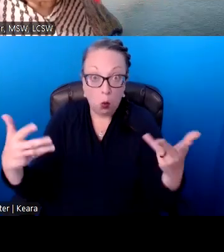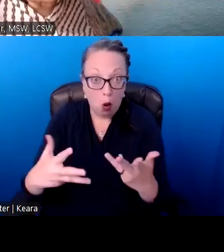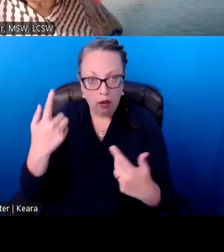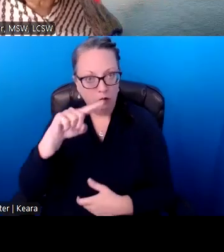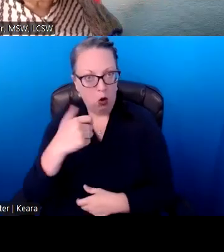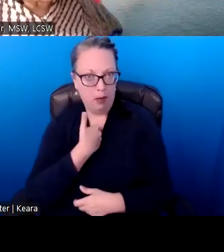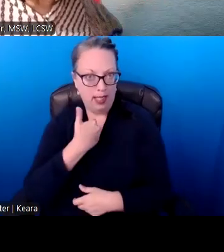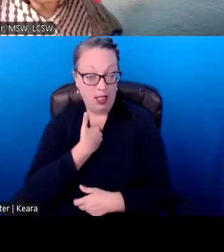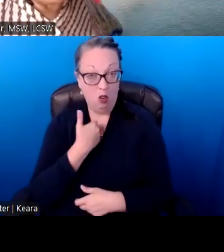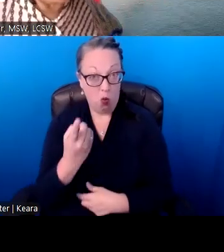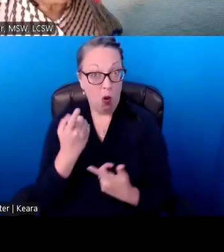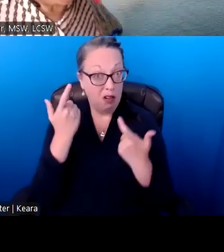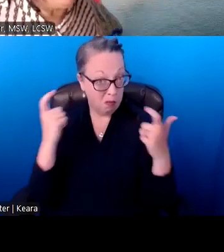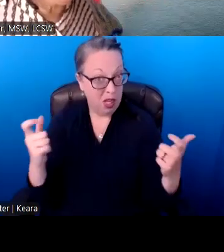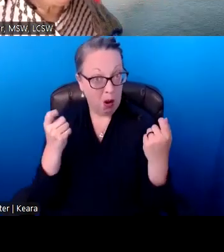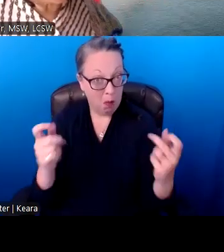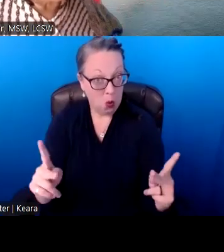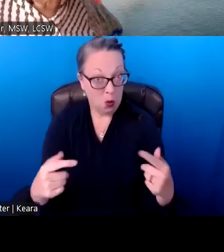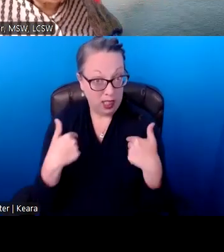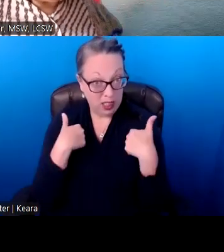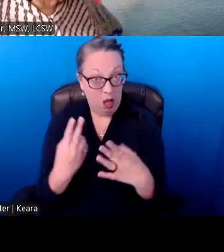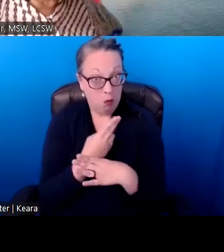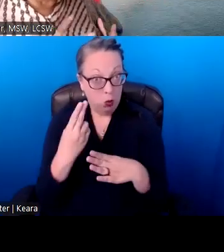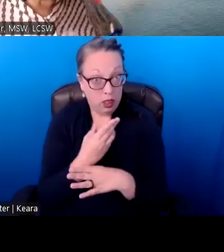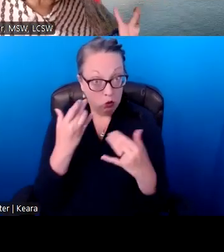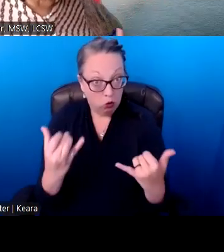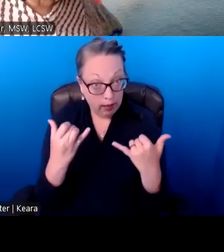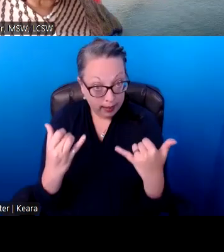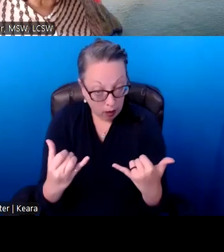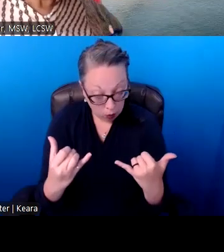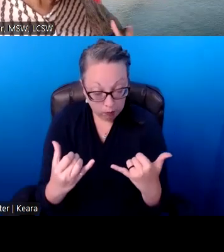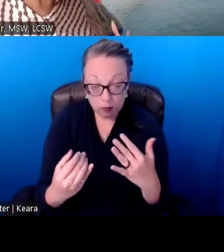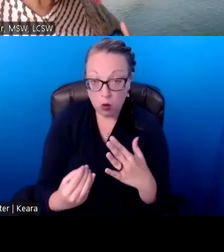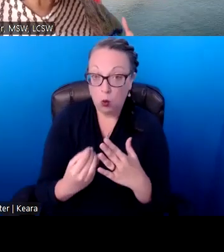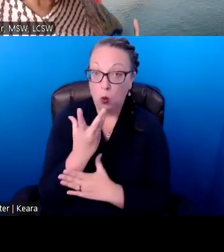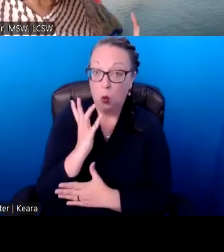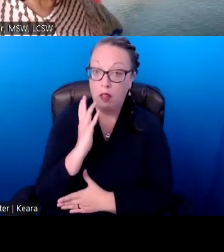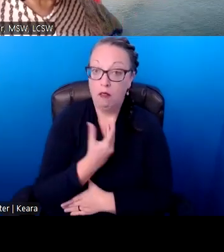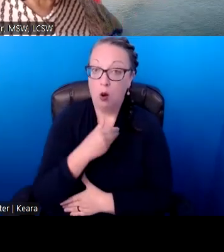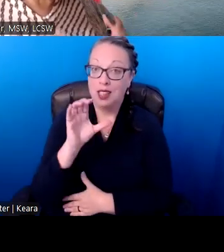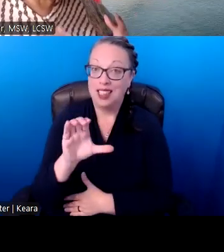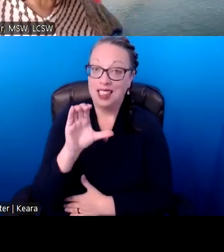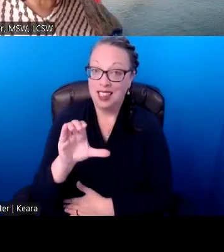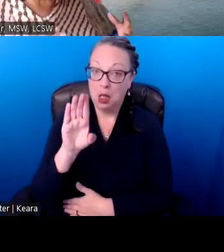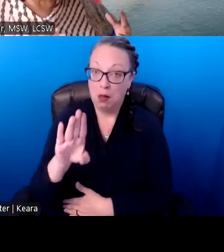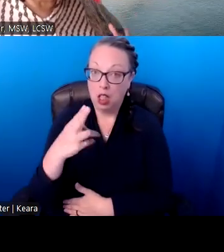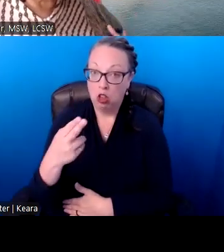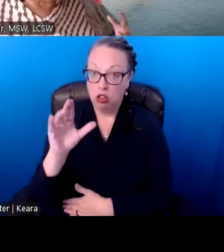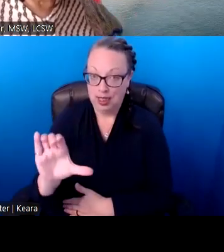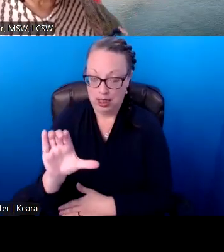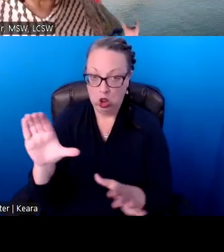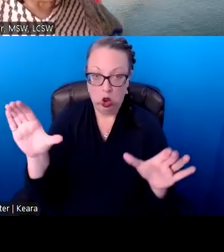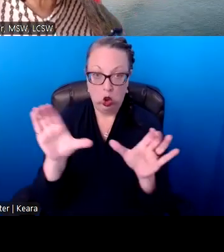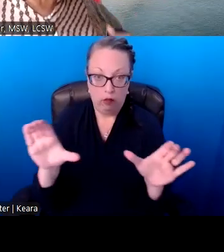you one big opportunity I'm really leveraging is the growth of our CCBHC, our Certified